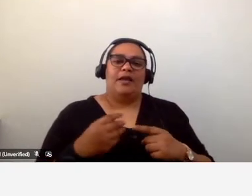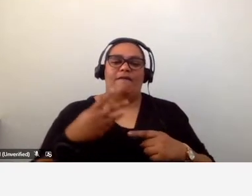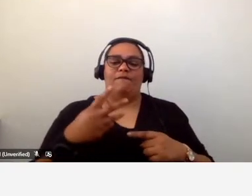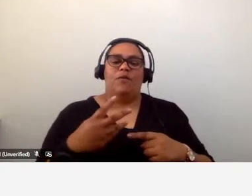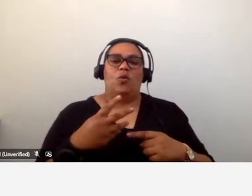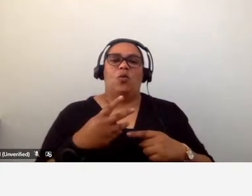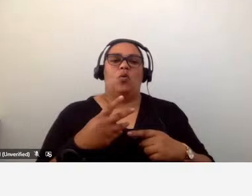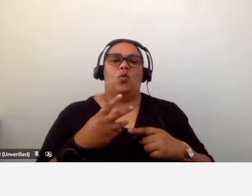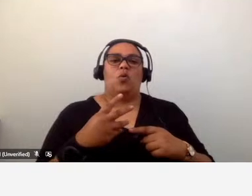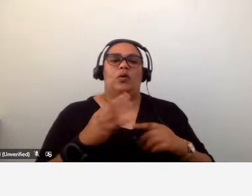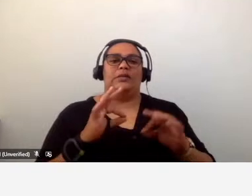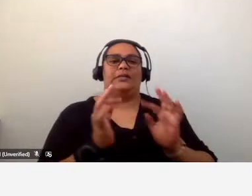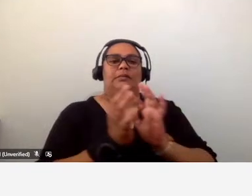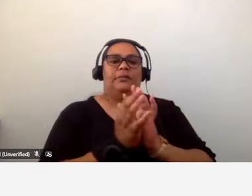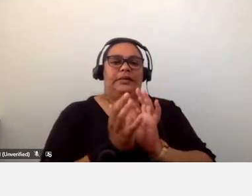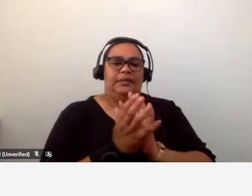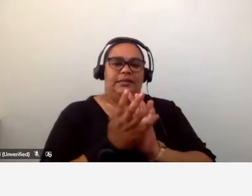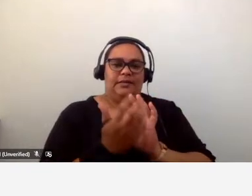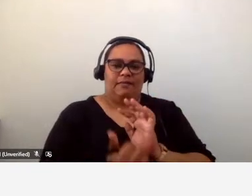meetings.